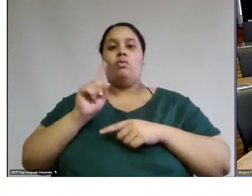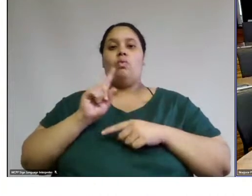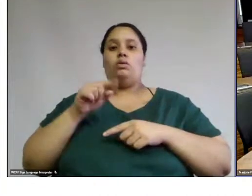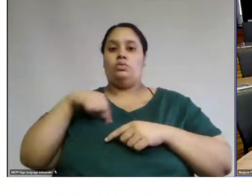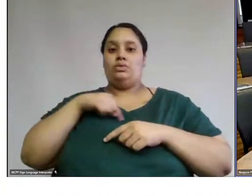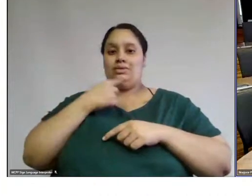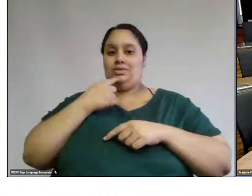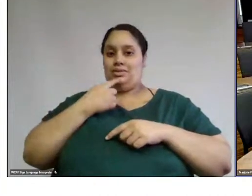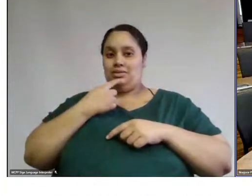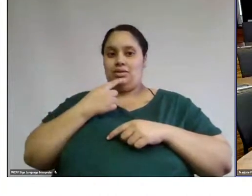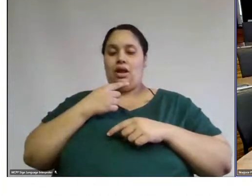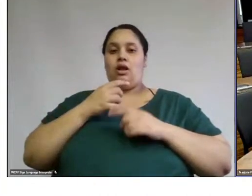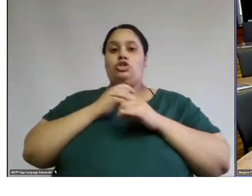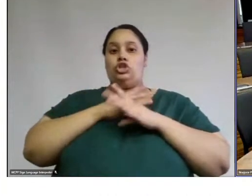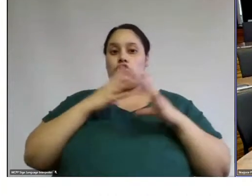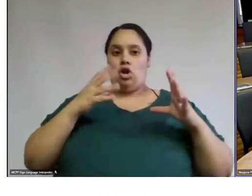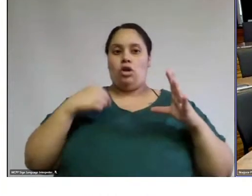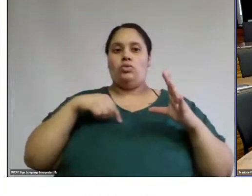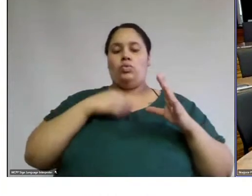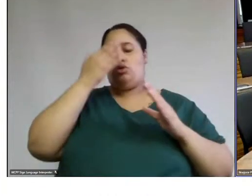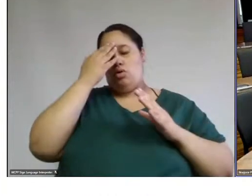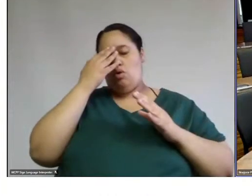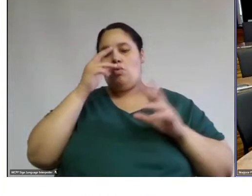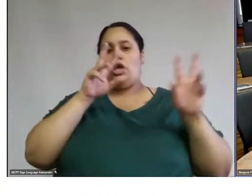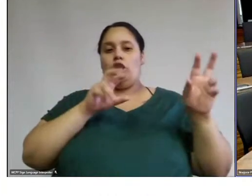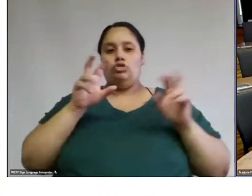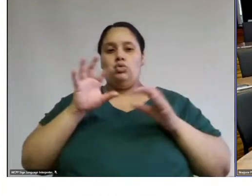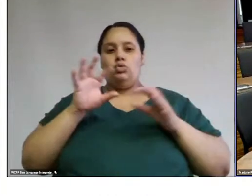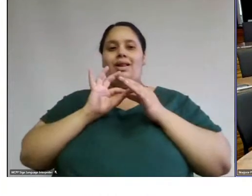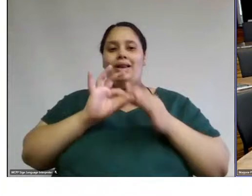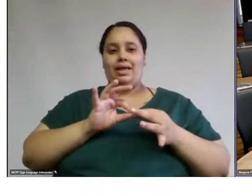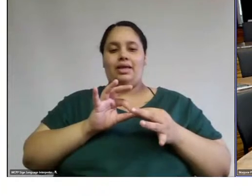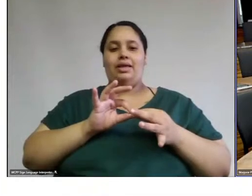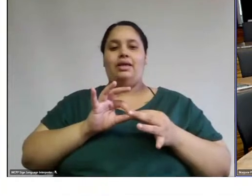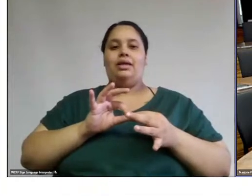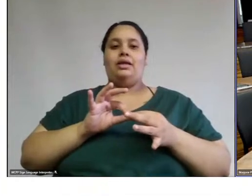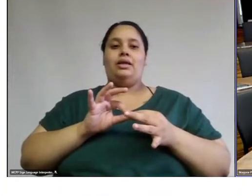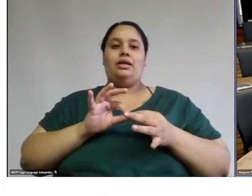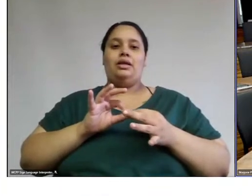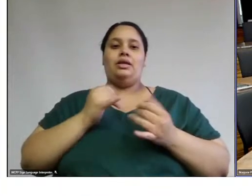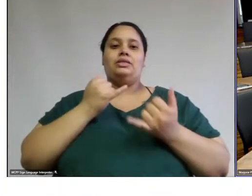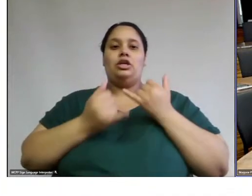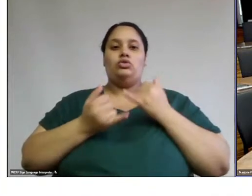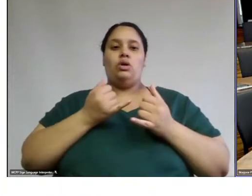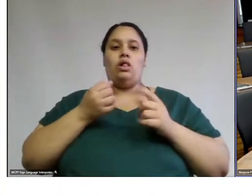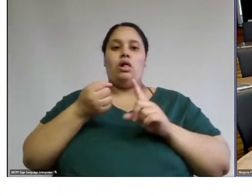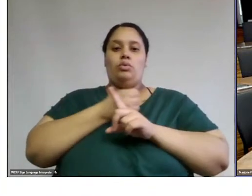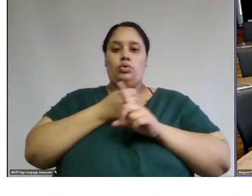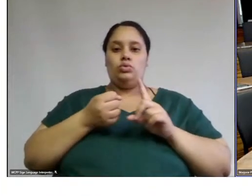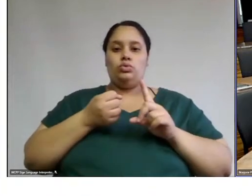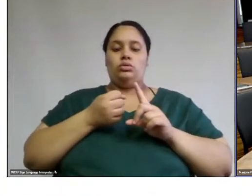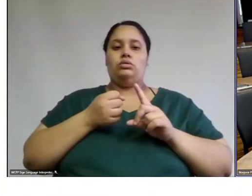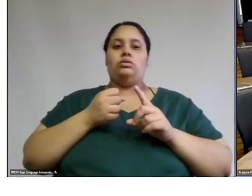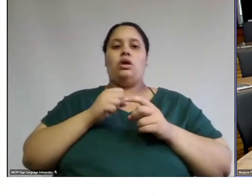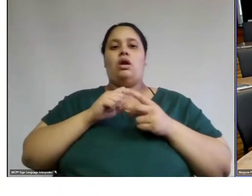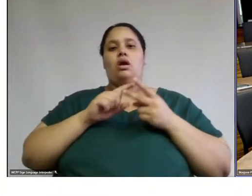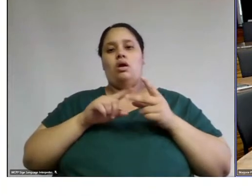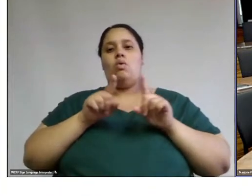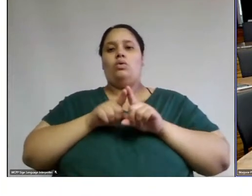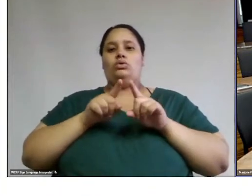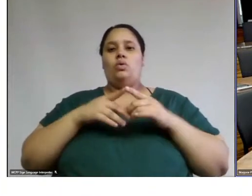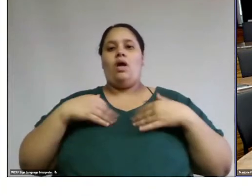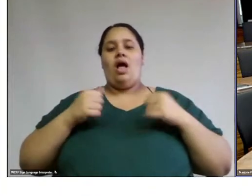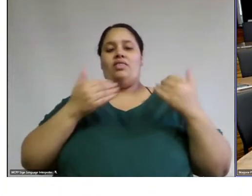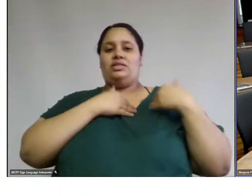this year, we had issues about districts having to visit schools due to social distancing and health and